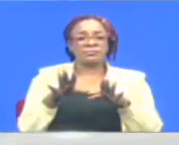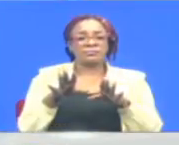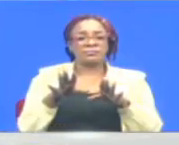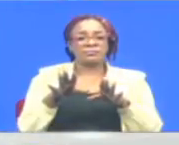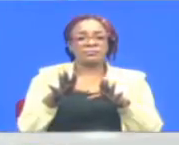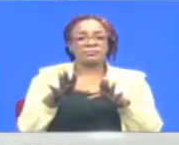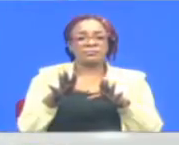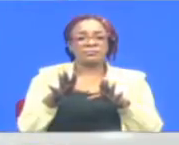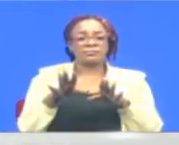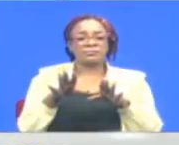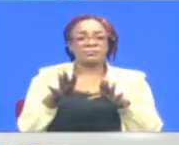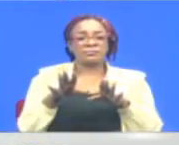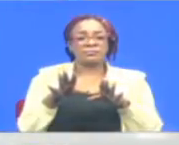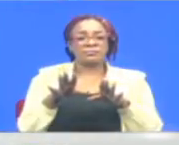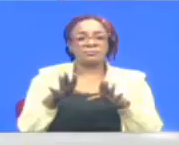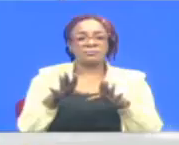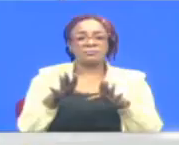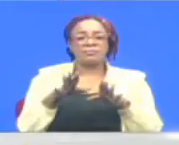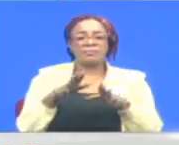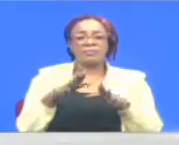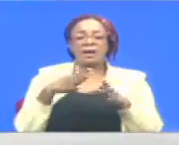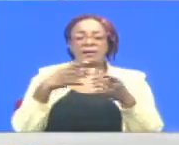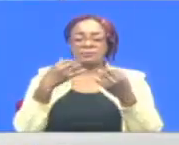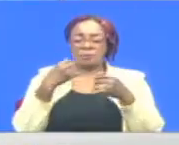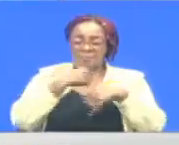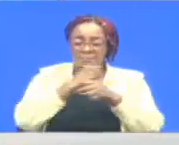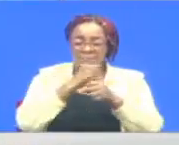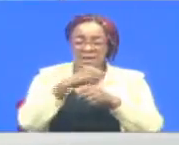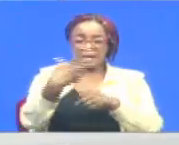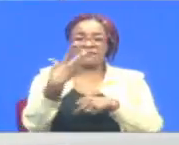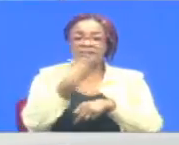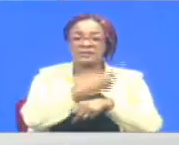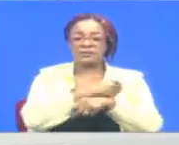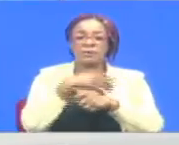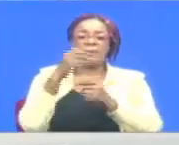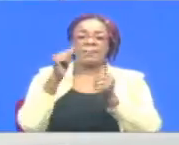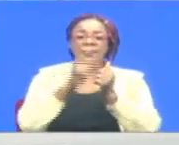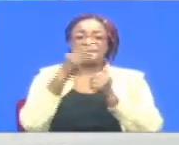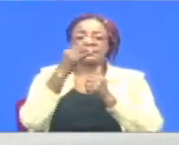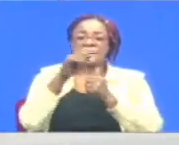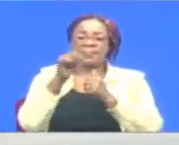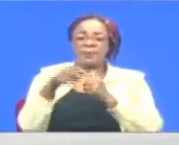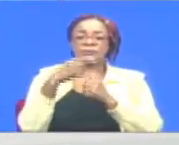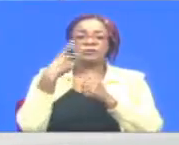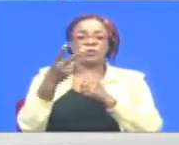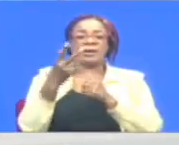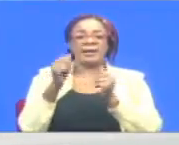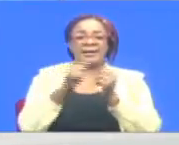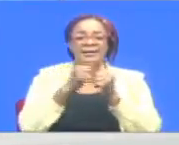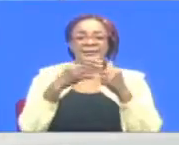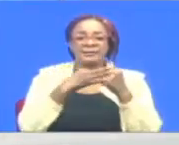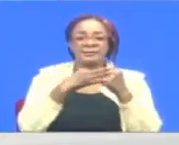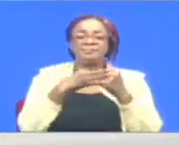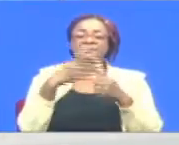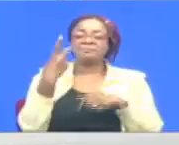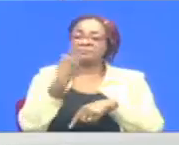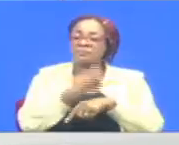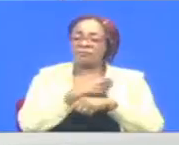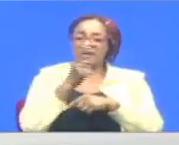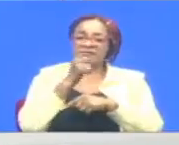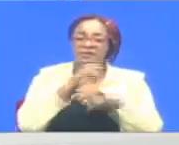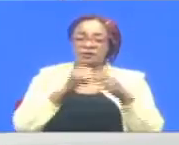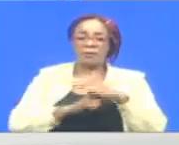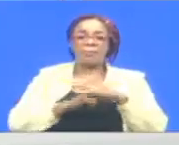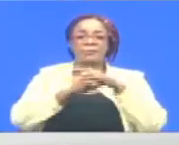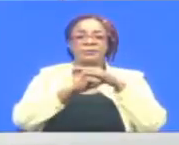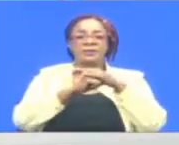Let's break down those vaccination numbers a bit further. And so far, 13,218 people have received their COVID-19 booster